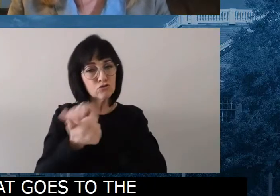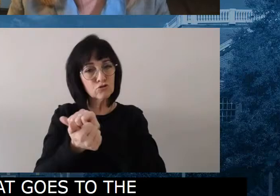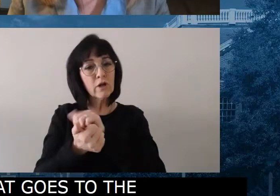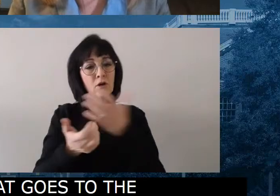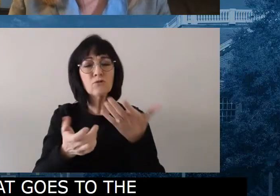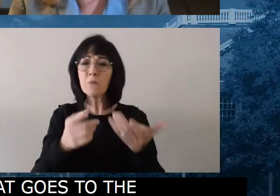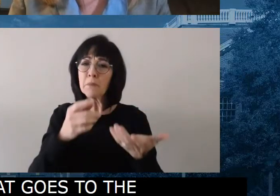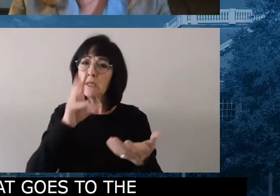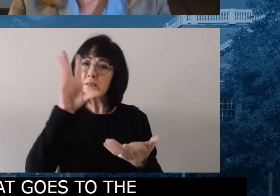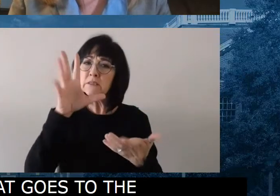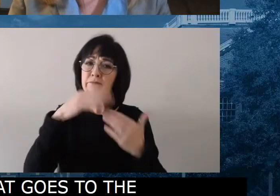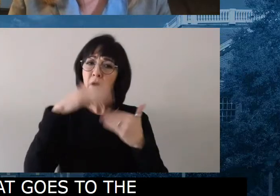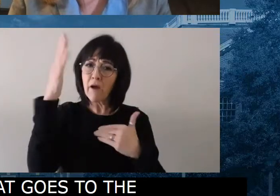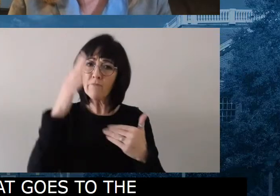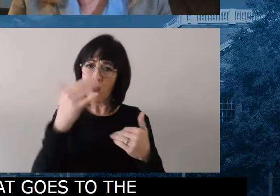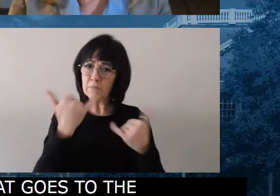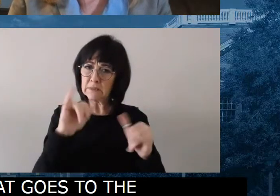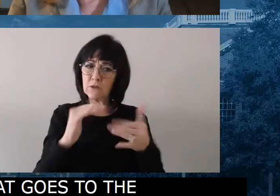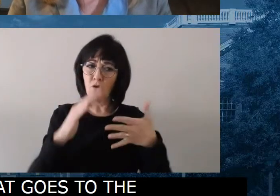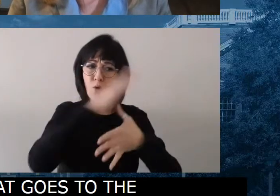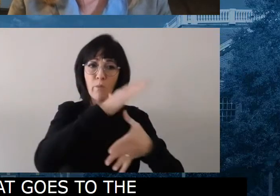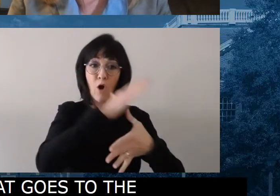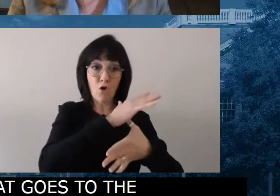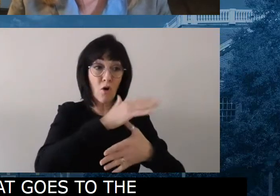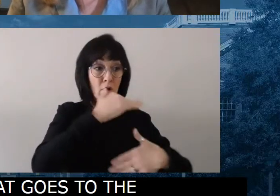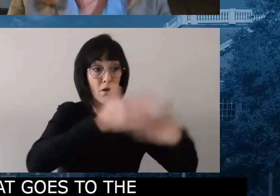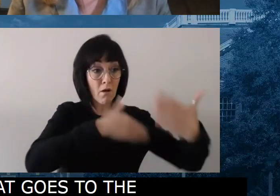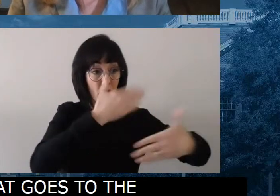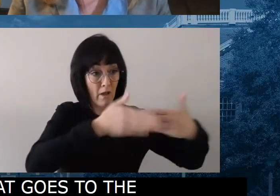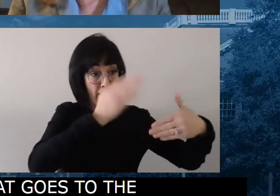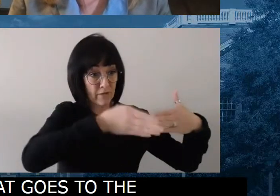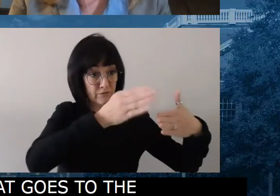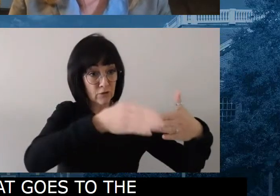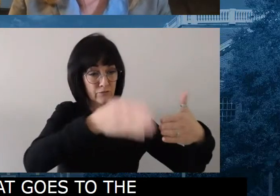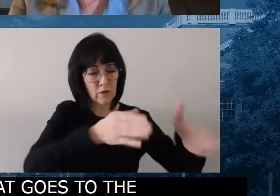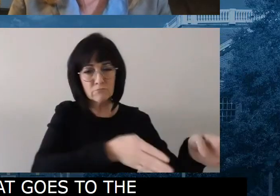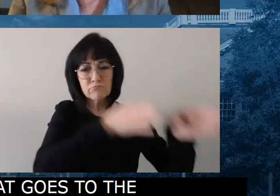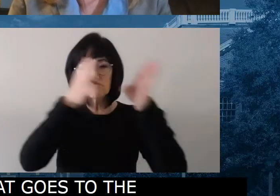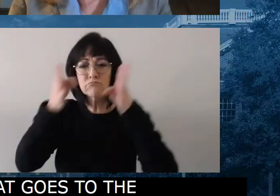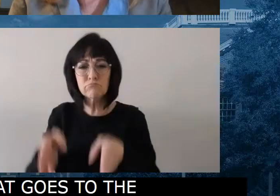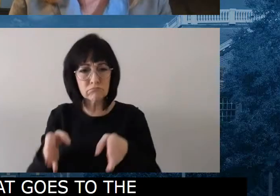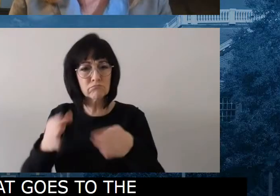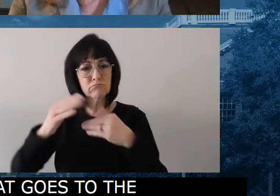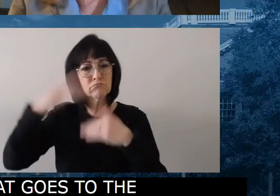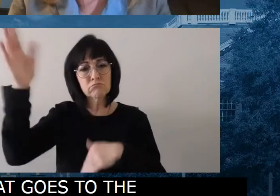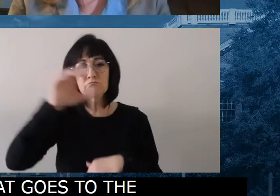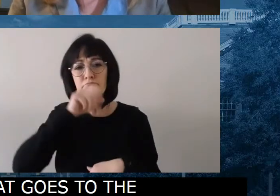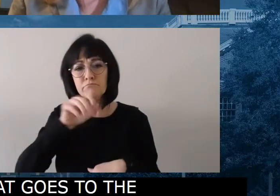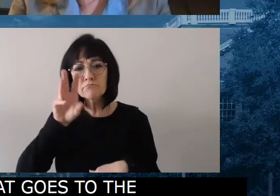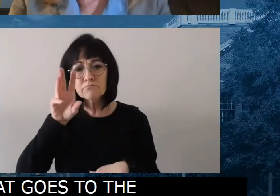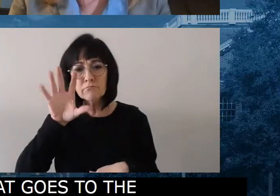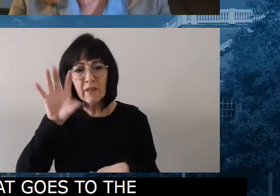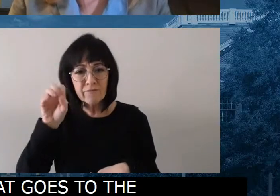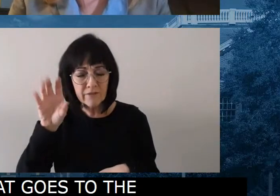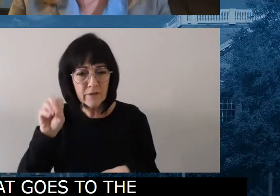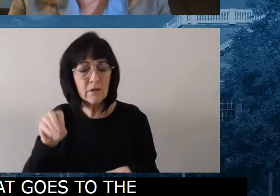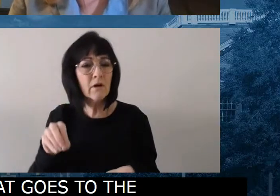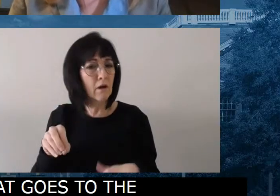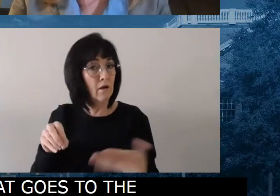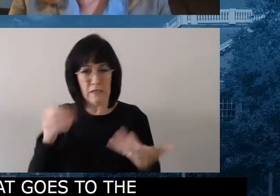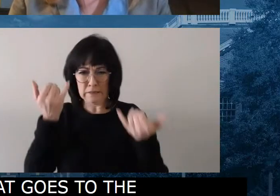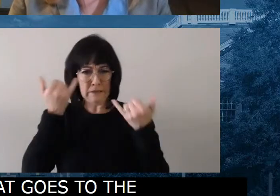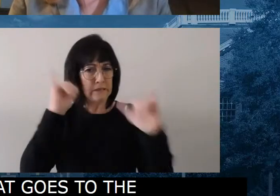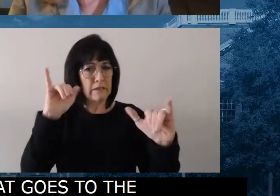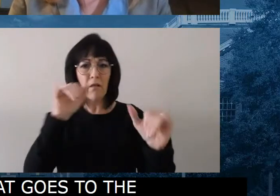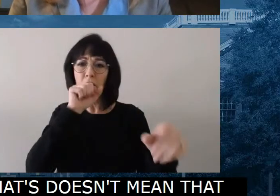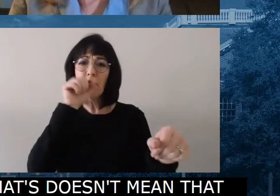priorities with respect to those with pre-existing conditions, our commitment to essential workers, our commitment to the